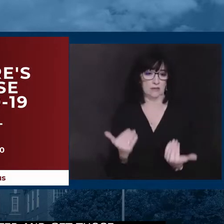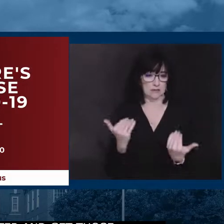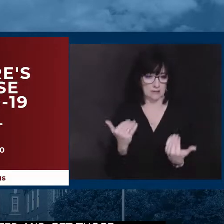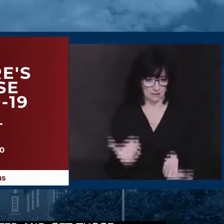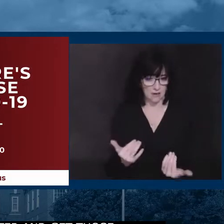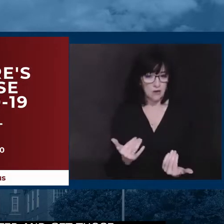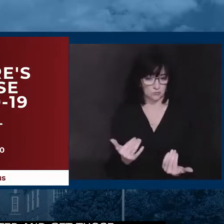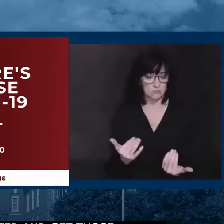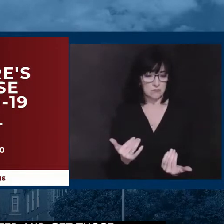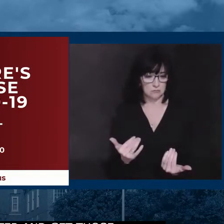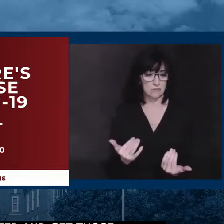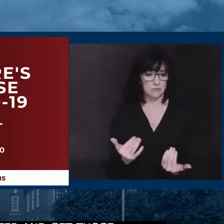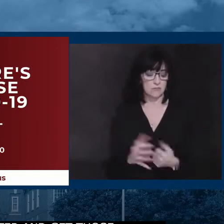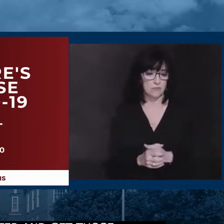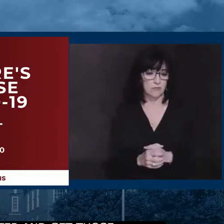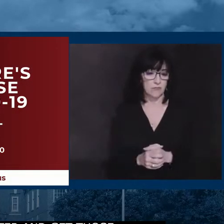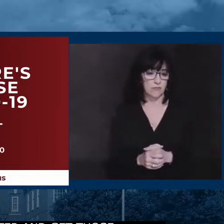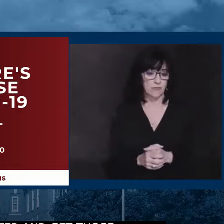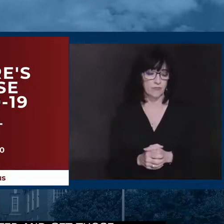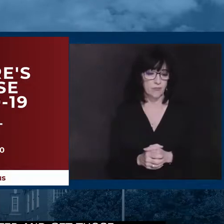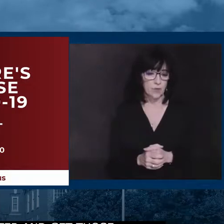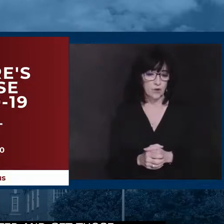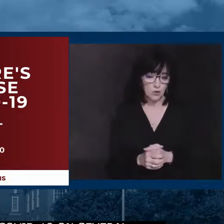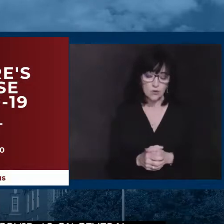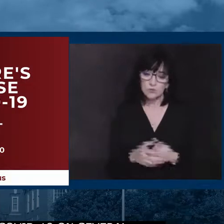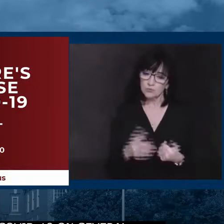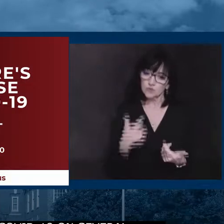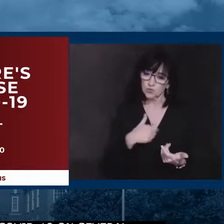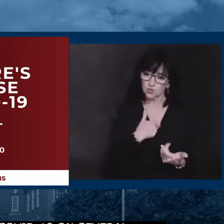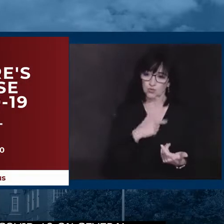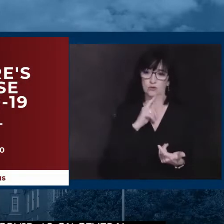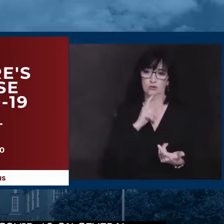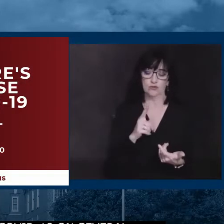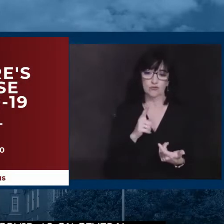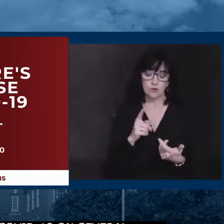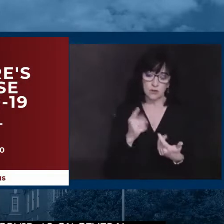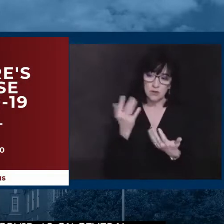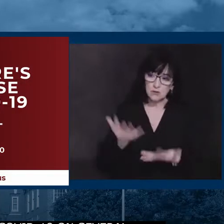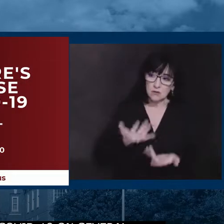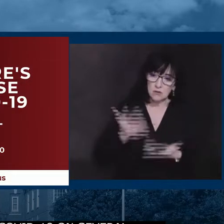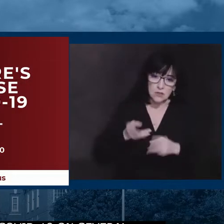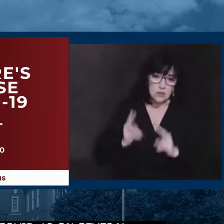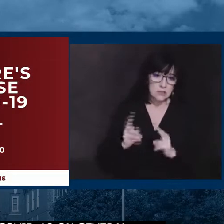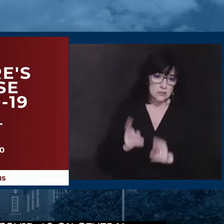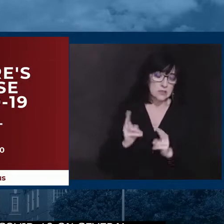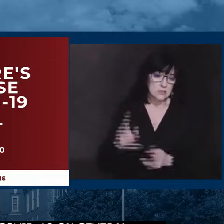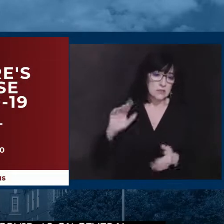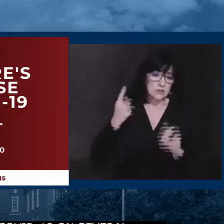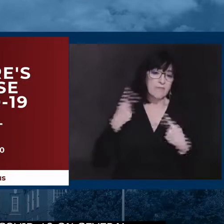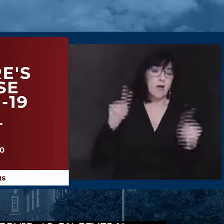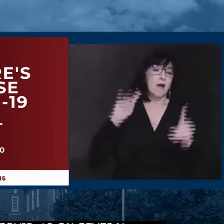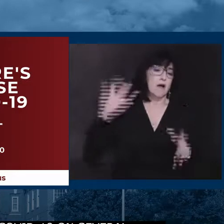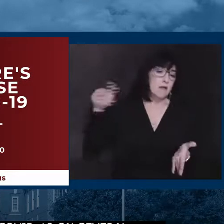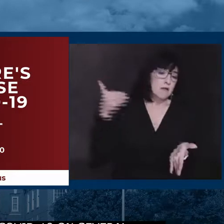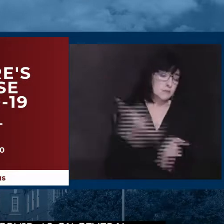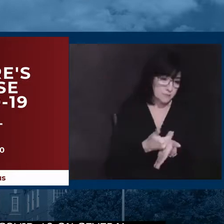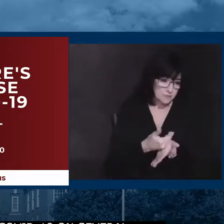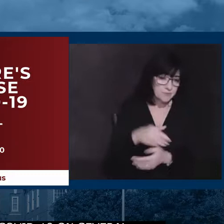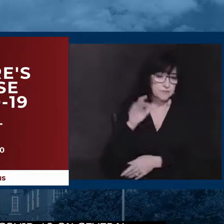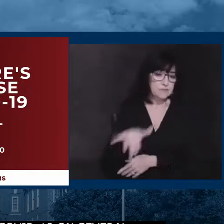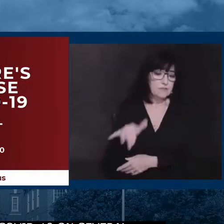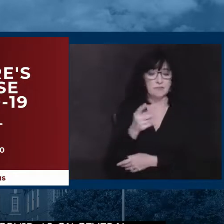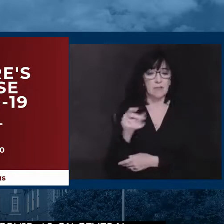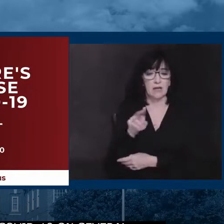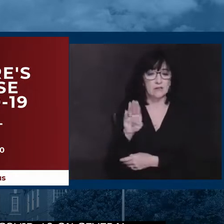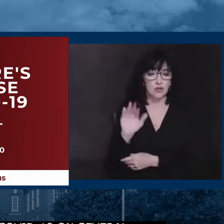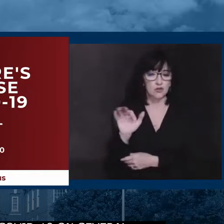in the vaccination. And we're delighted with that. And we appreciate Ambassador Birx and her visit and the